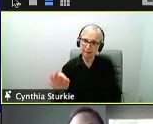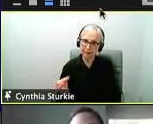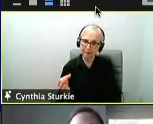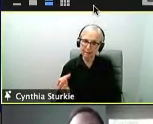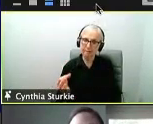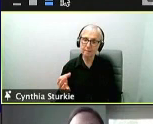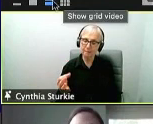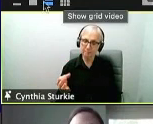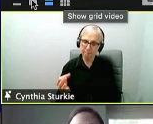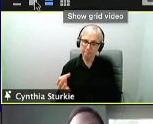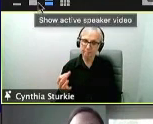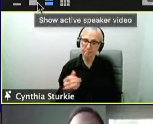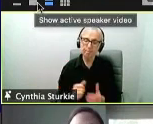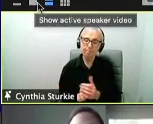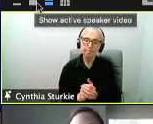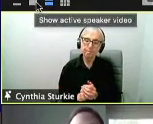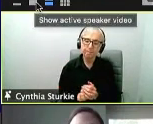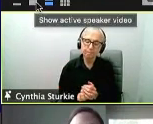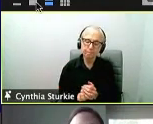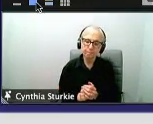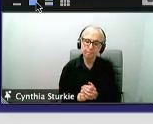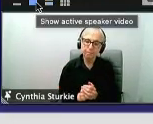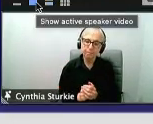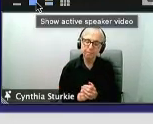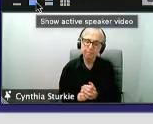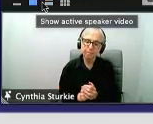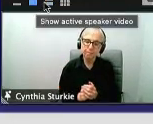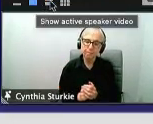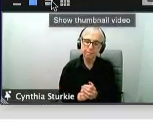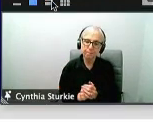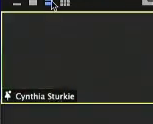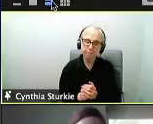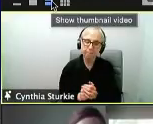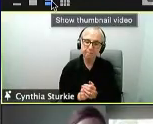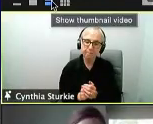during the start of the year and in the fall. Could you go to the next slide, please?